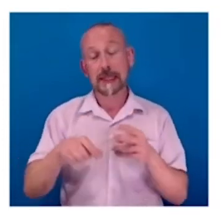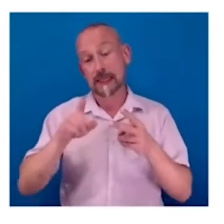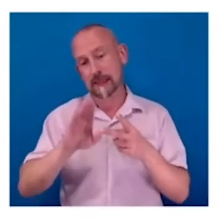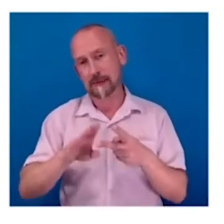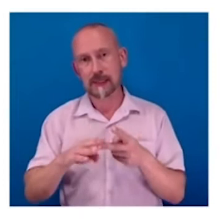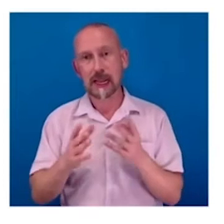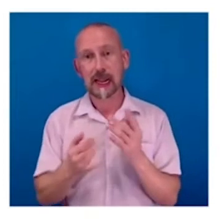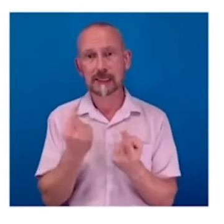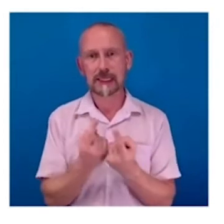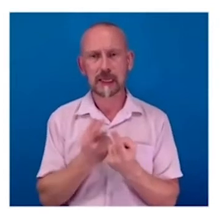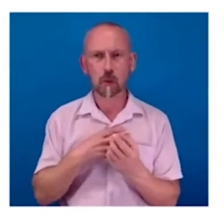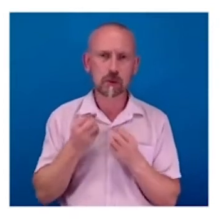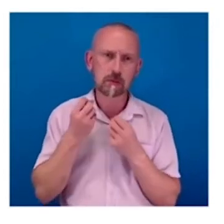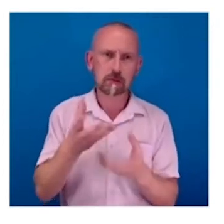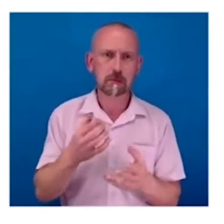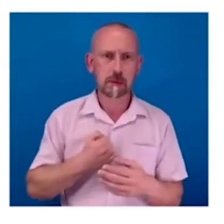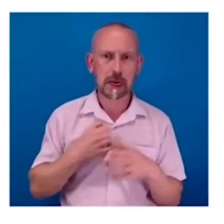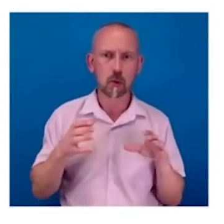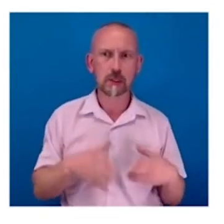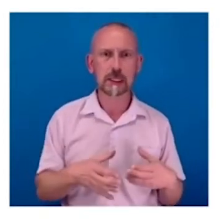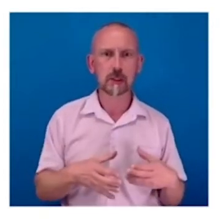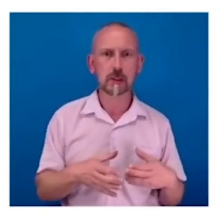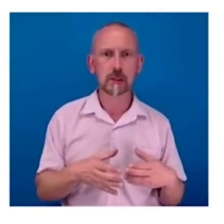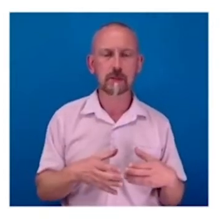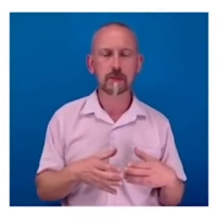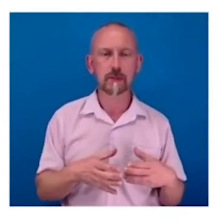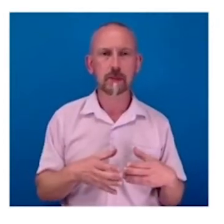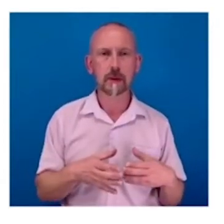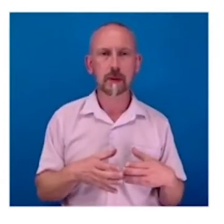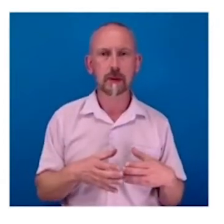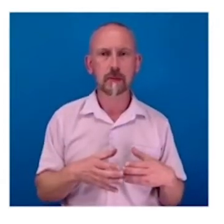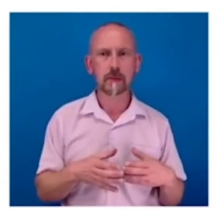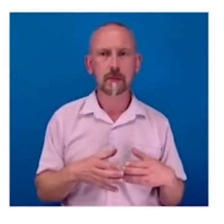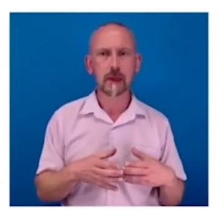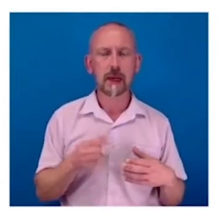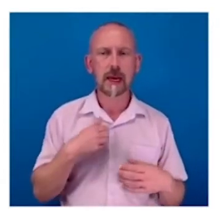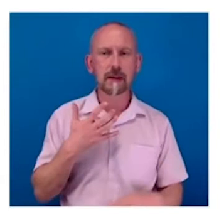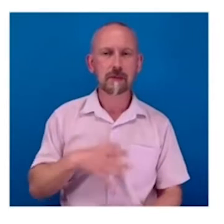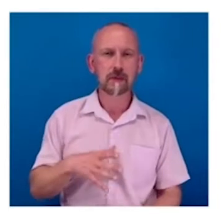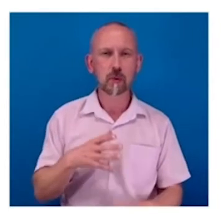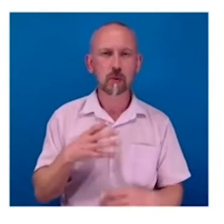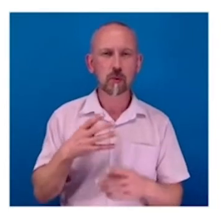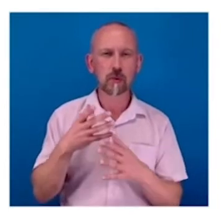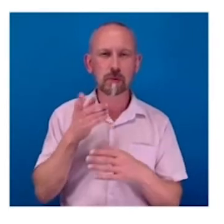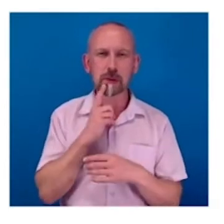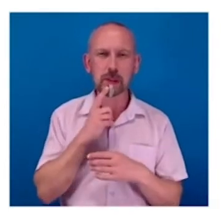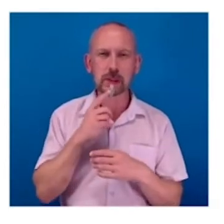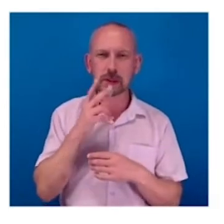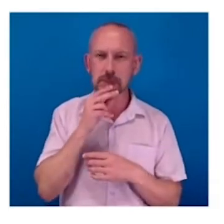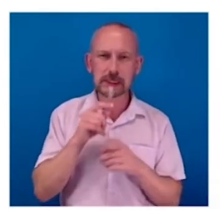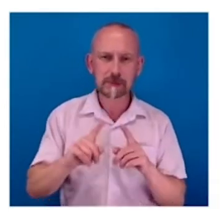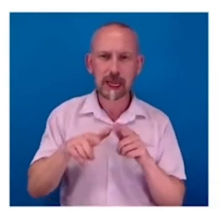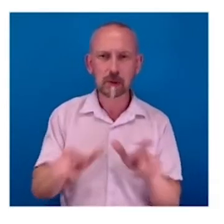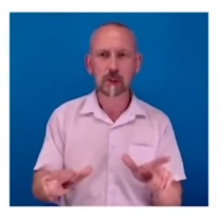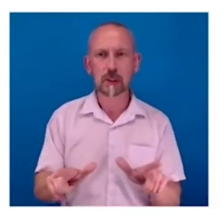localization. You know, I'm coming from a Hebrew-speaking language, and those English American spoken